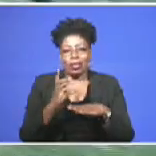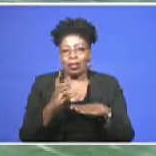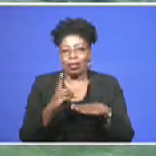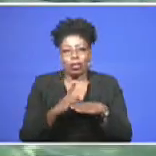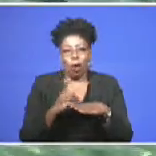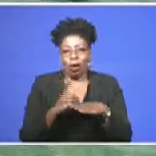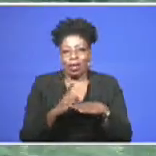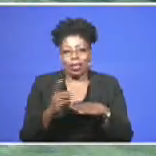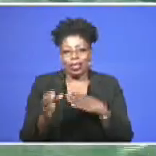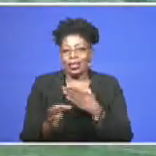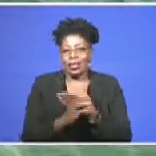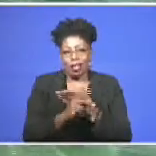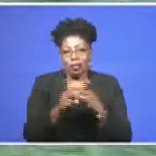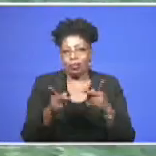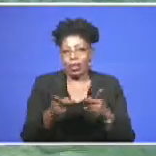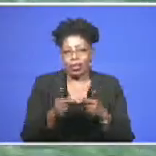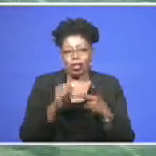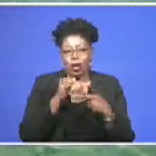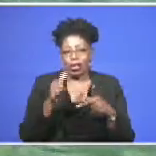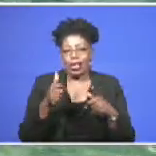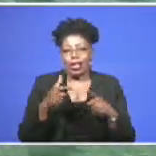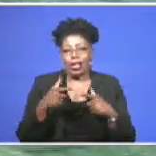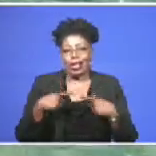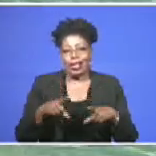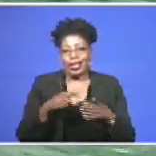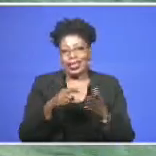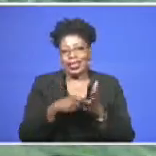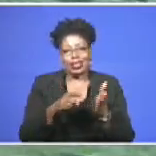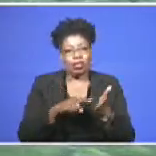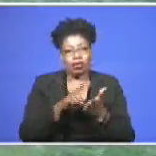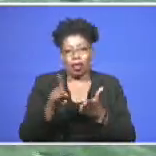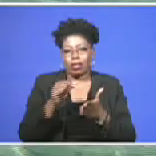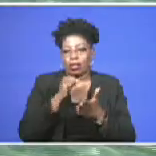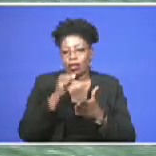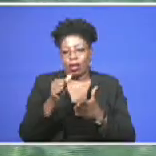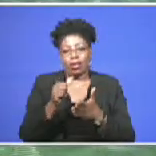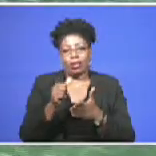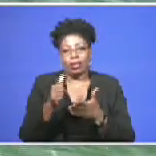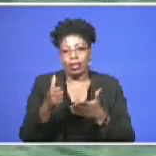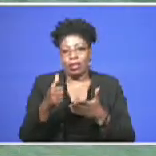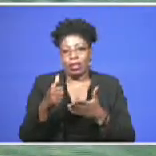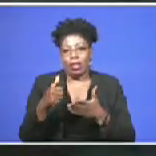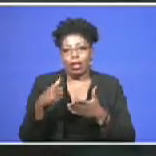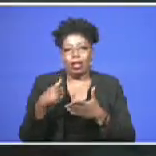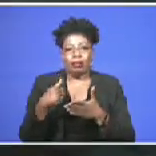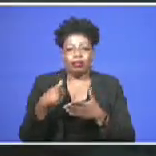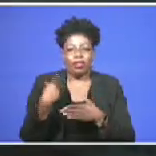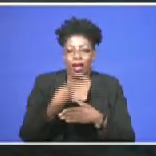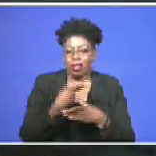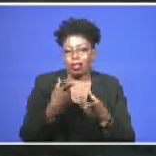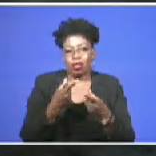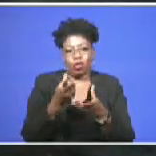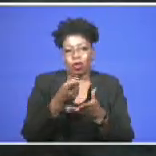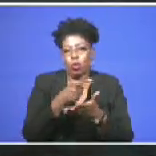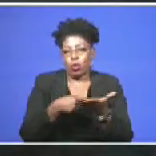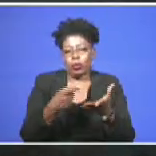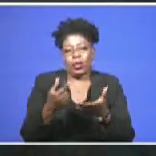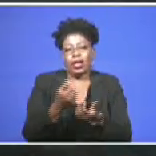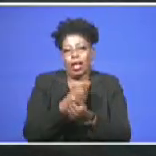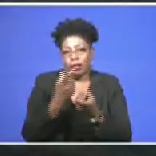we mustn't let these distractions cause us not to do what we enjoy doing. Despite